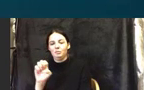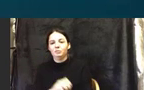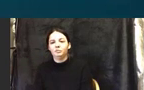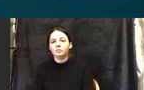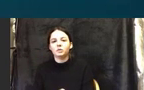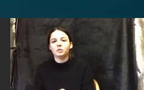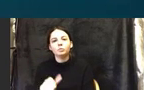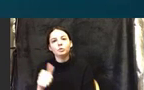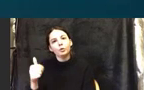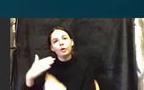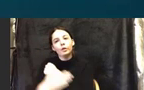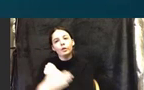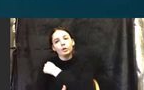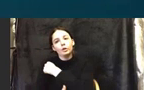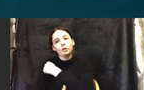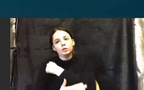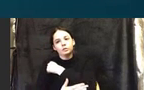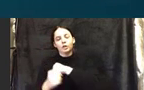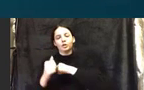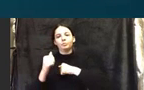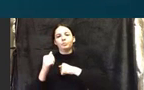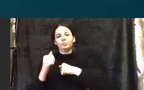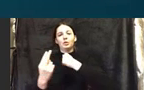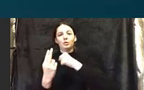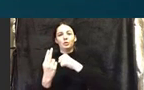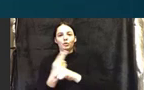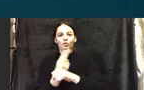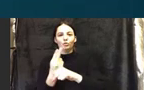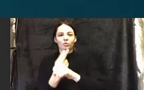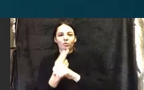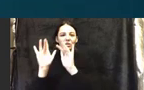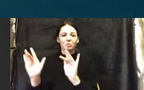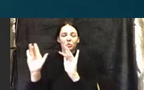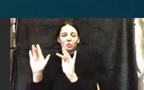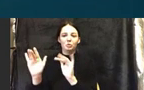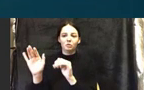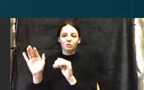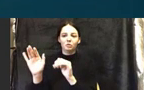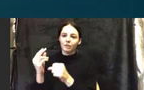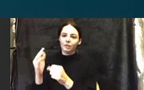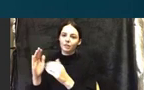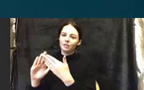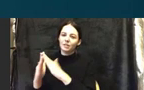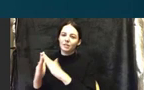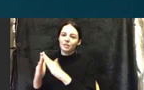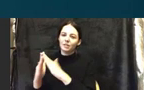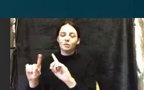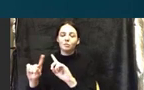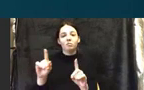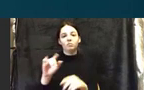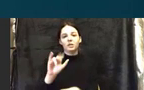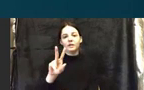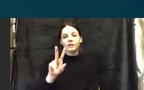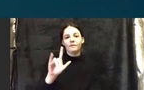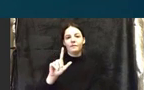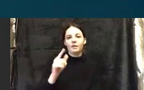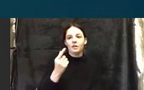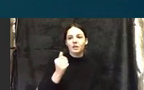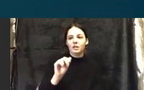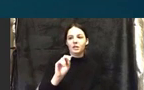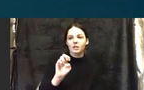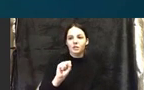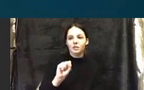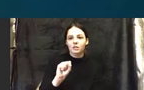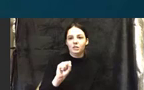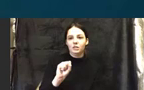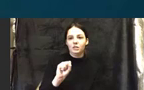using the web more and more, especially in the cities. But in the villages, it was done through religious